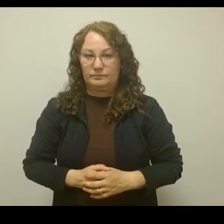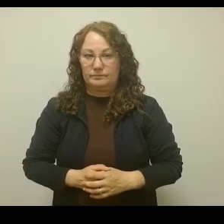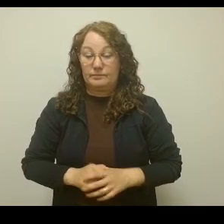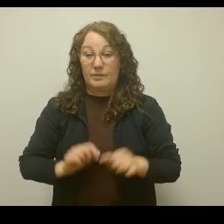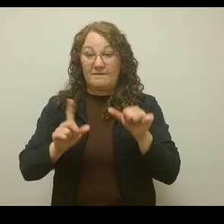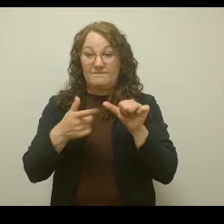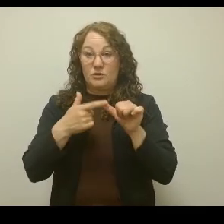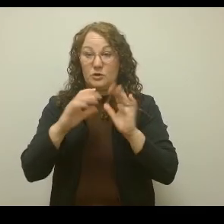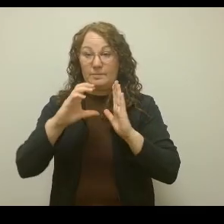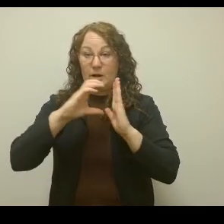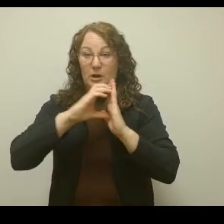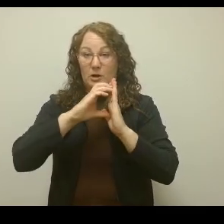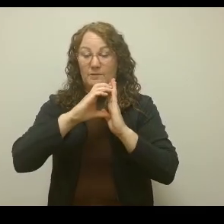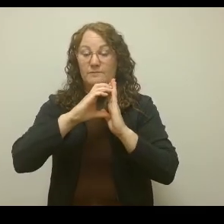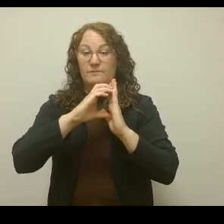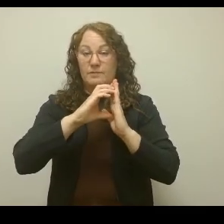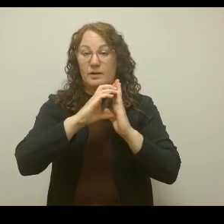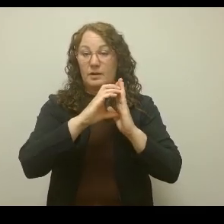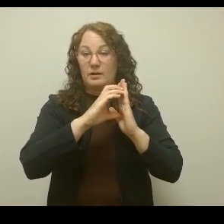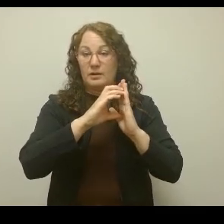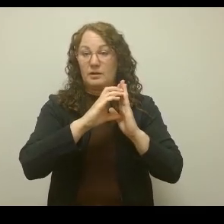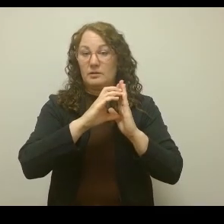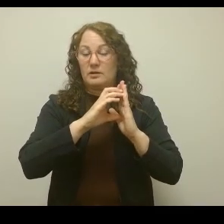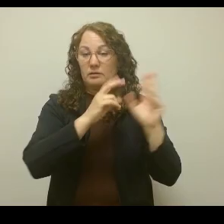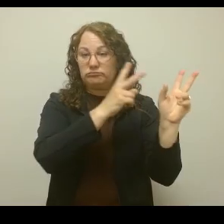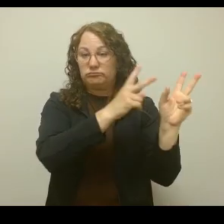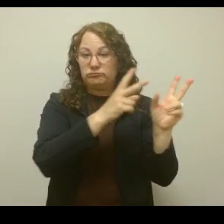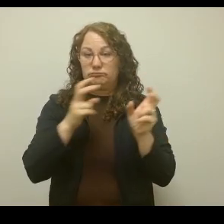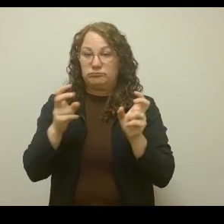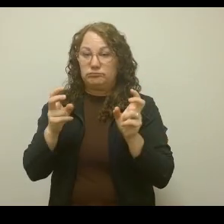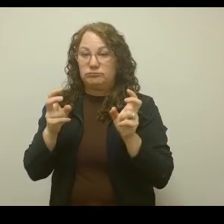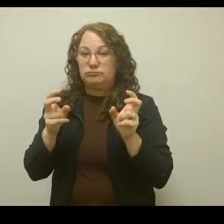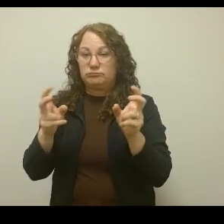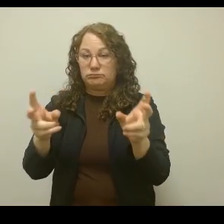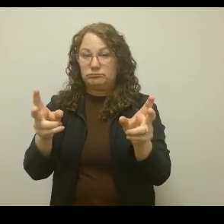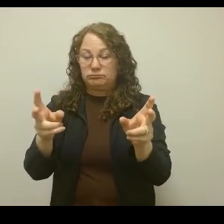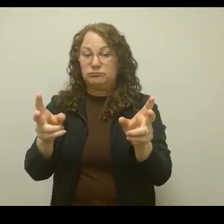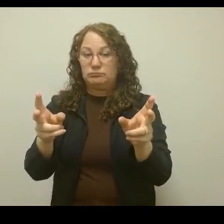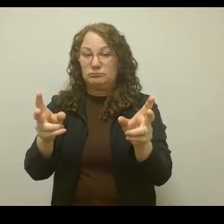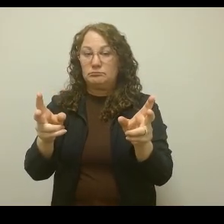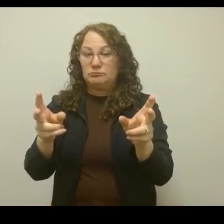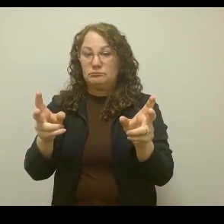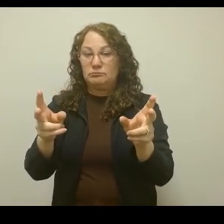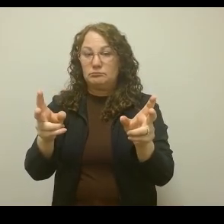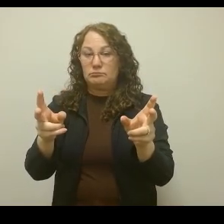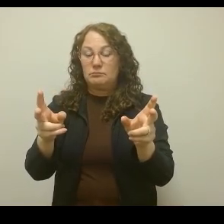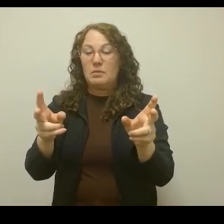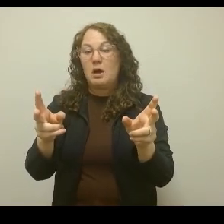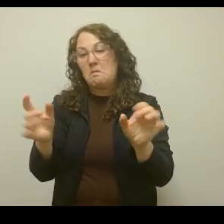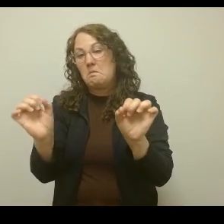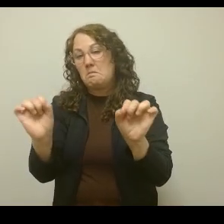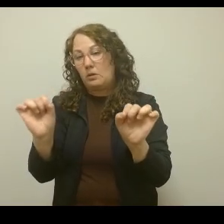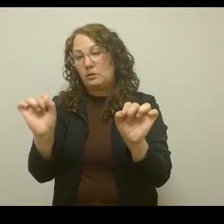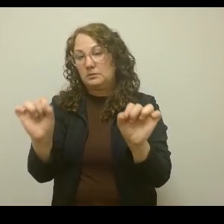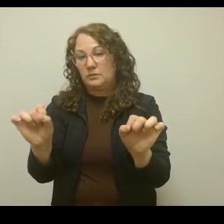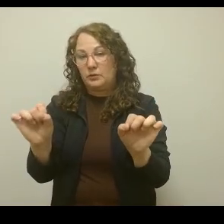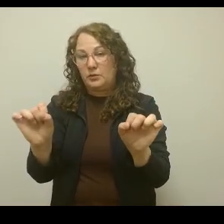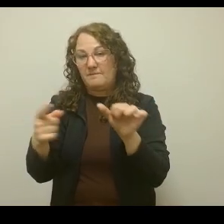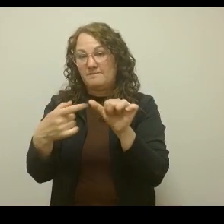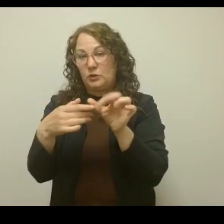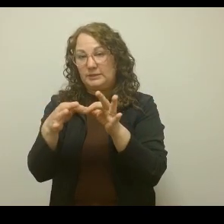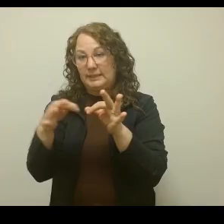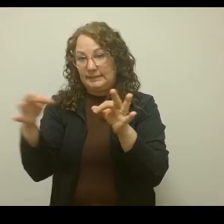first paragraph from the text that we looked at on this slide, and I've written a possible